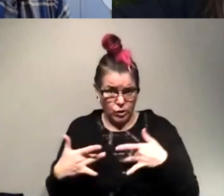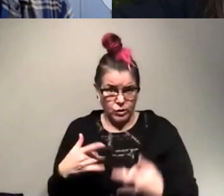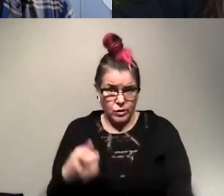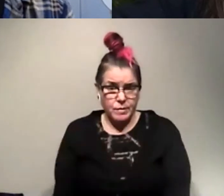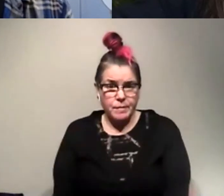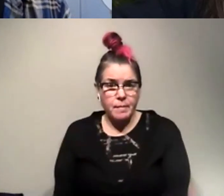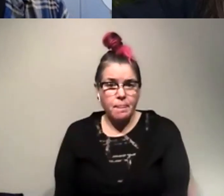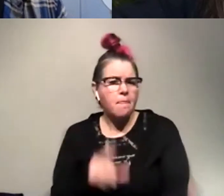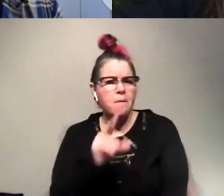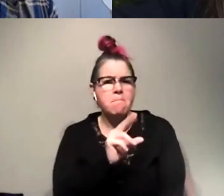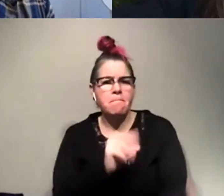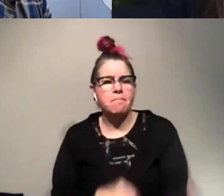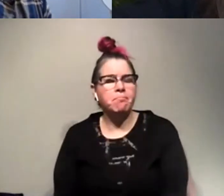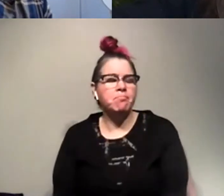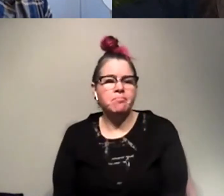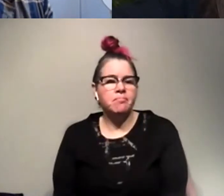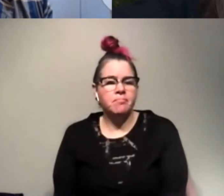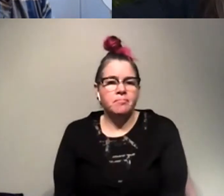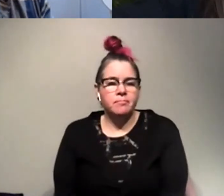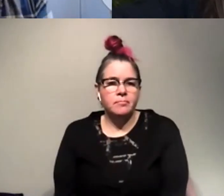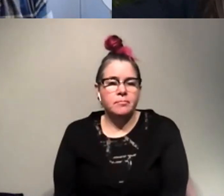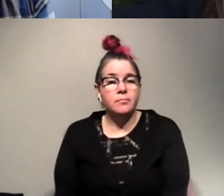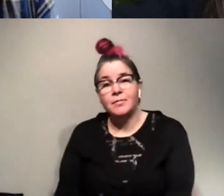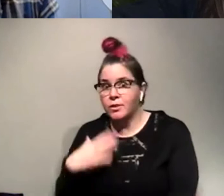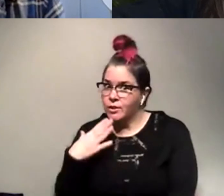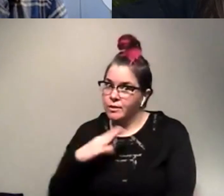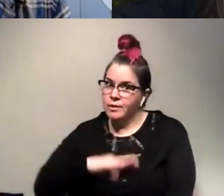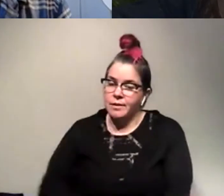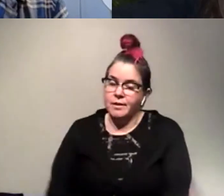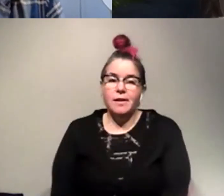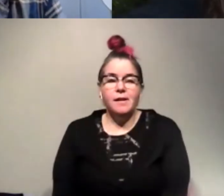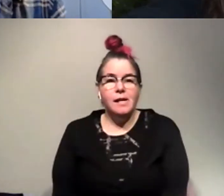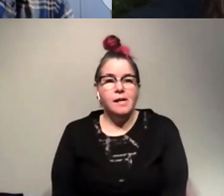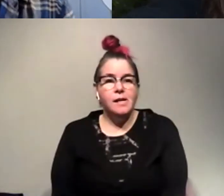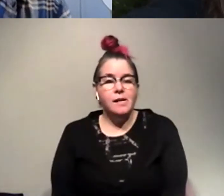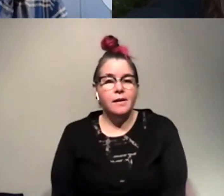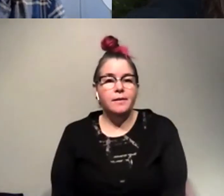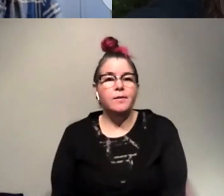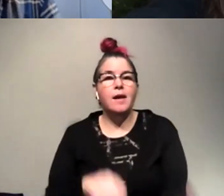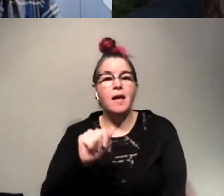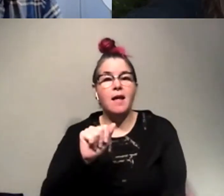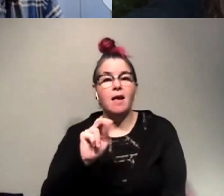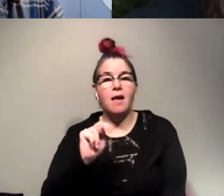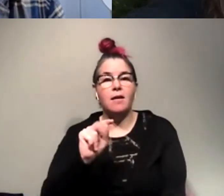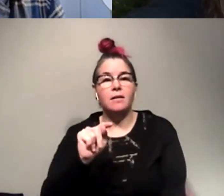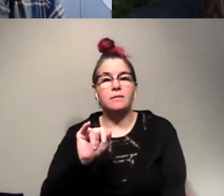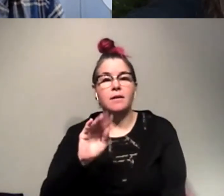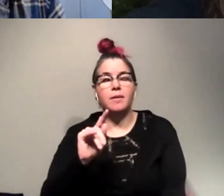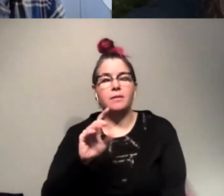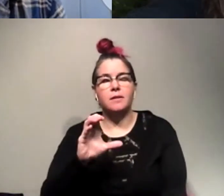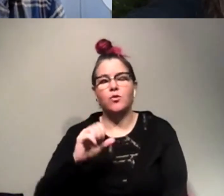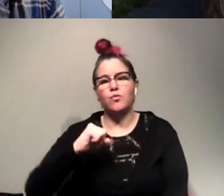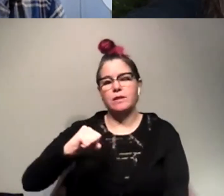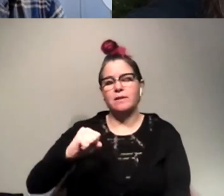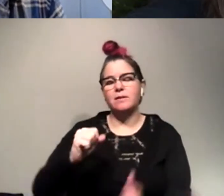No, I'm not. Good. Because the antibiotic resistant soaps, or the